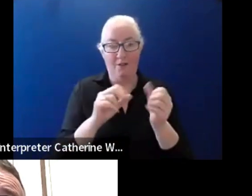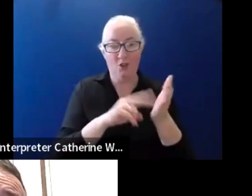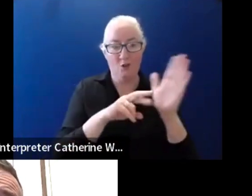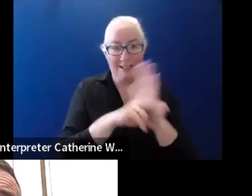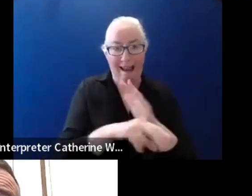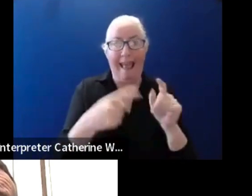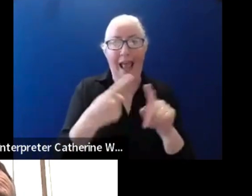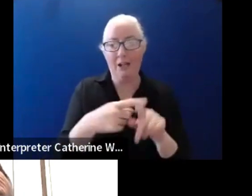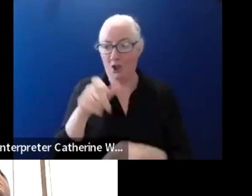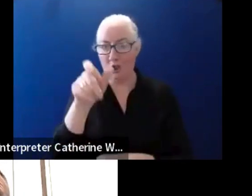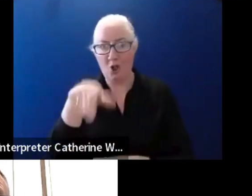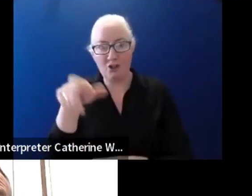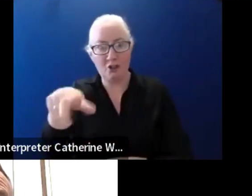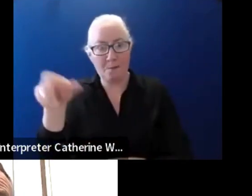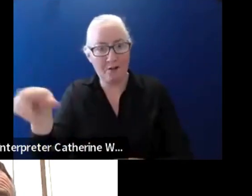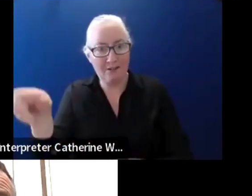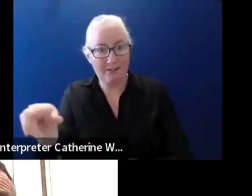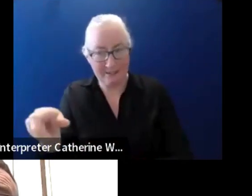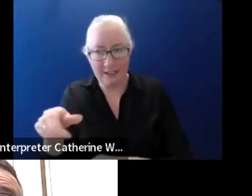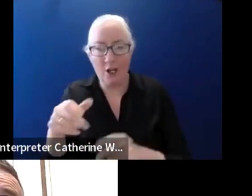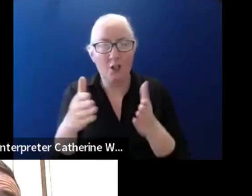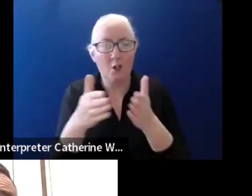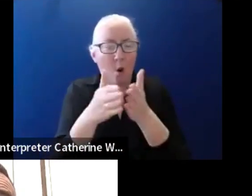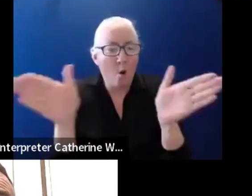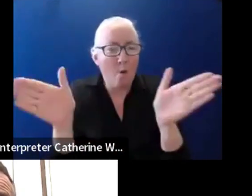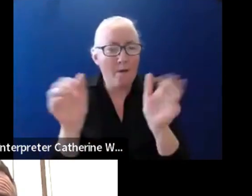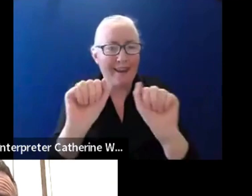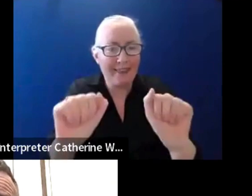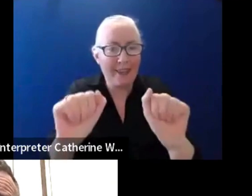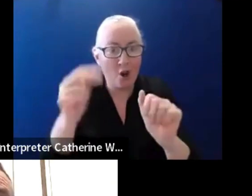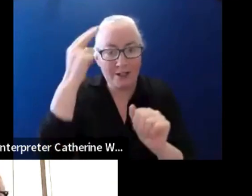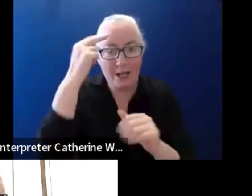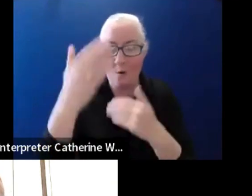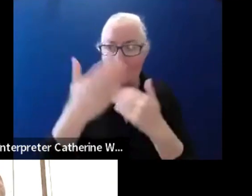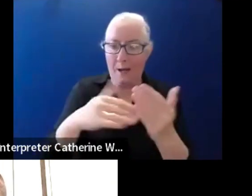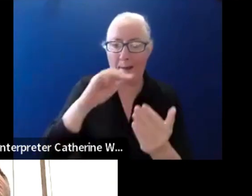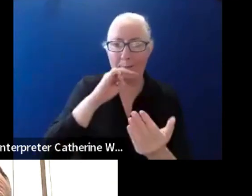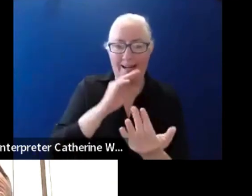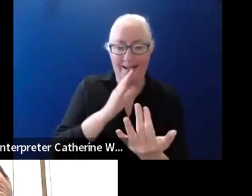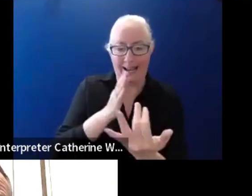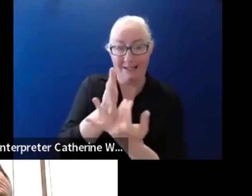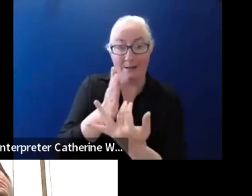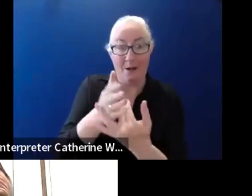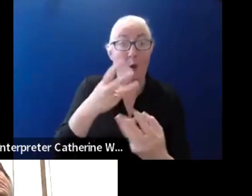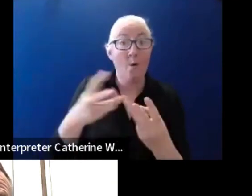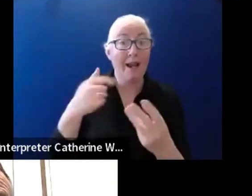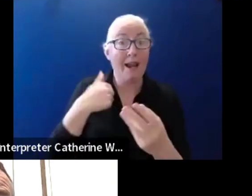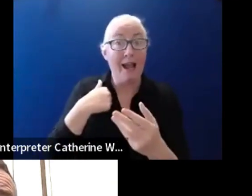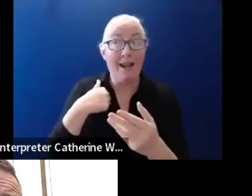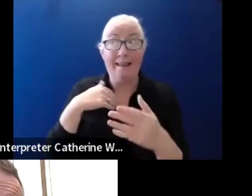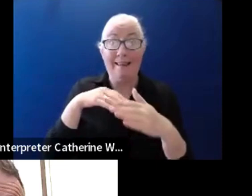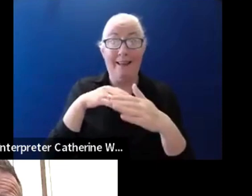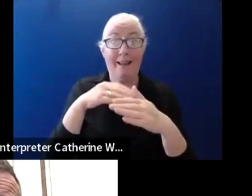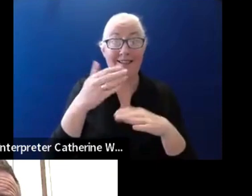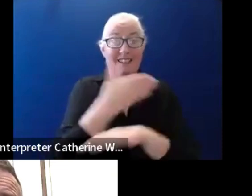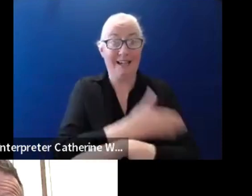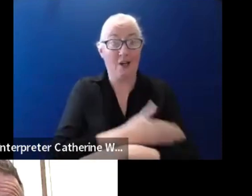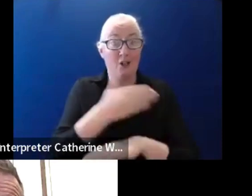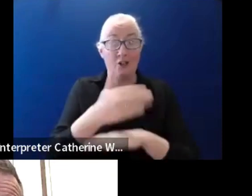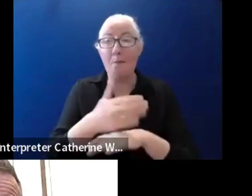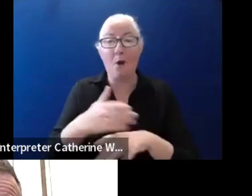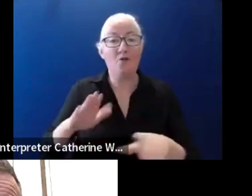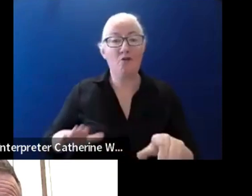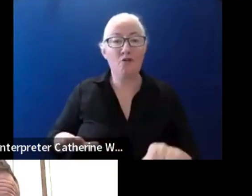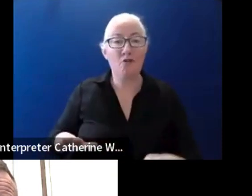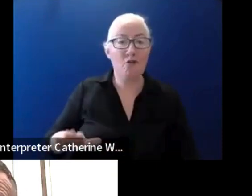well. So it's about opening up their understanding of what accessibility is. When I first moved to the company, it was very much put a ramp in or